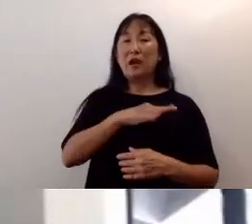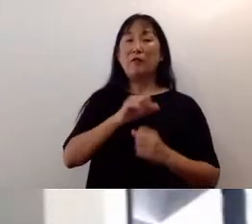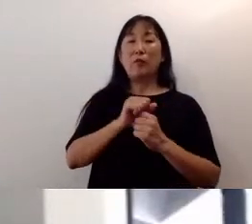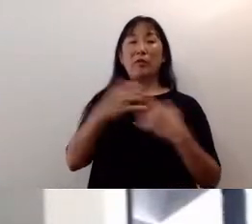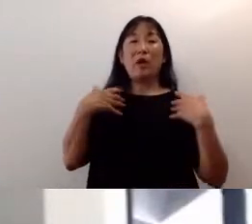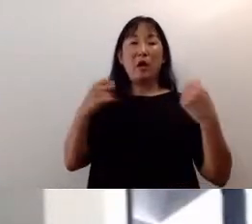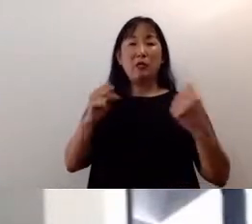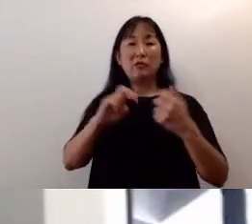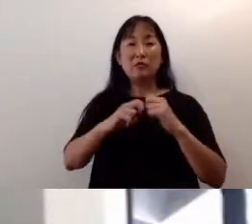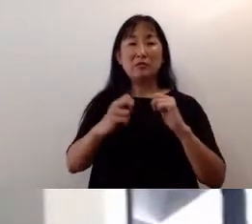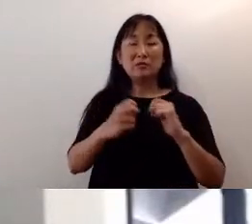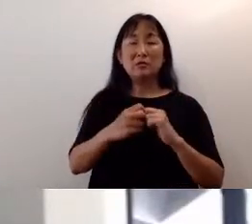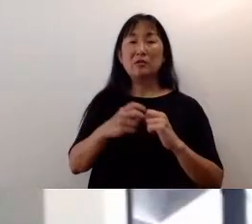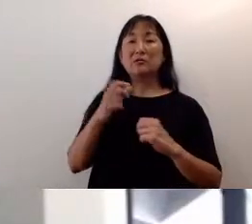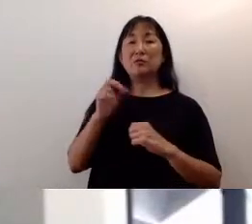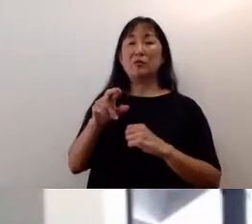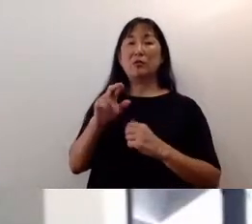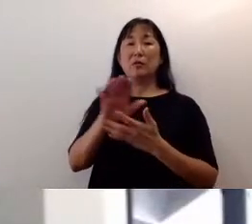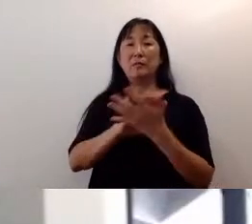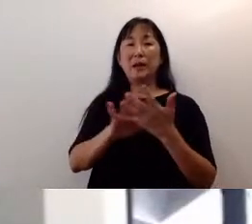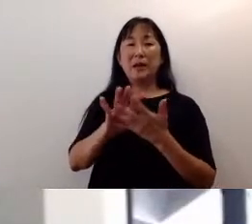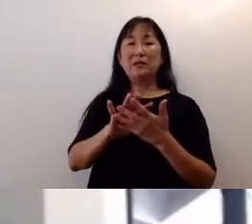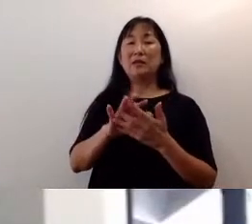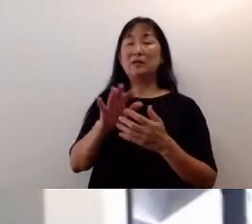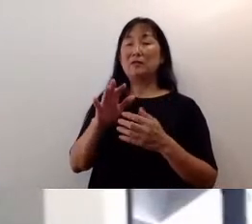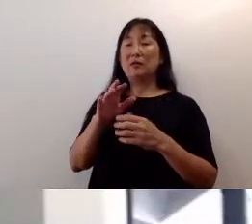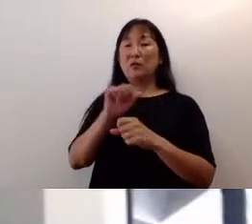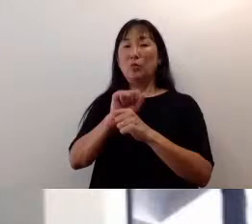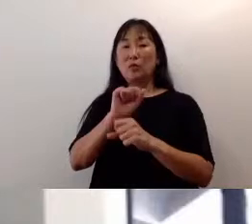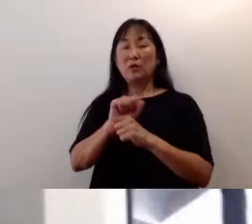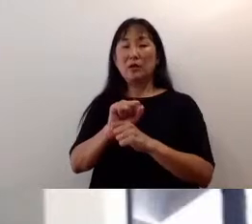on students and teachers who have small children.